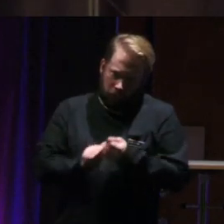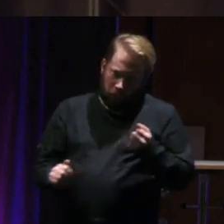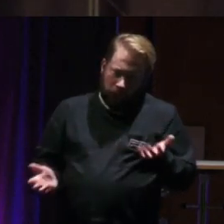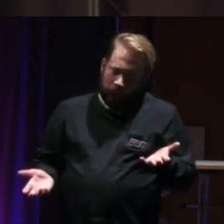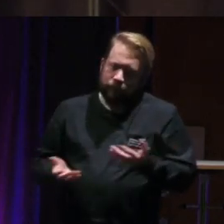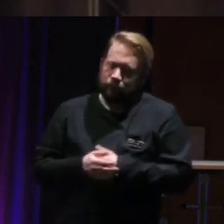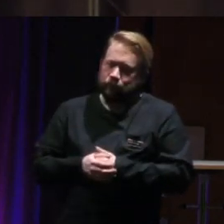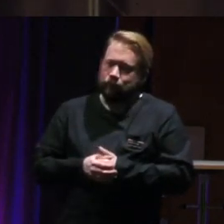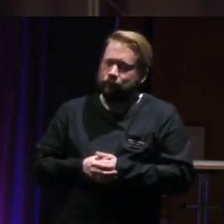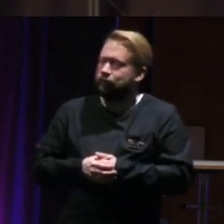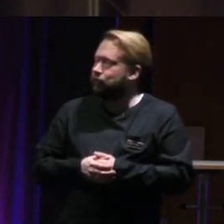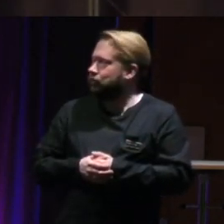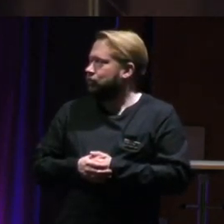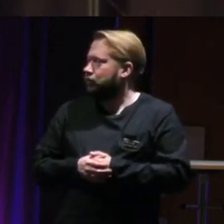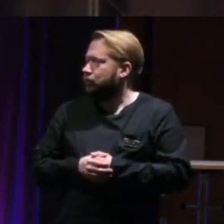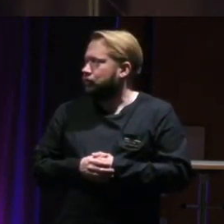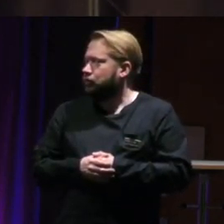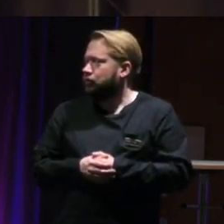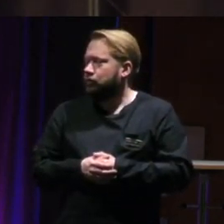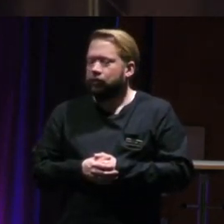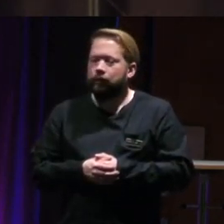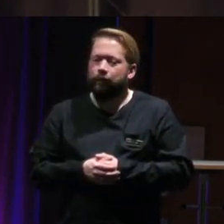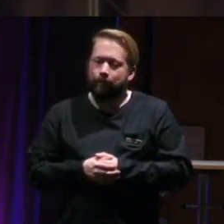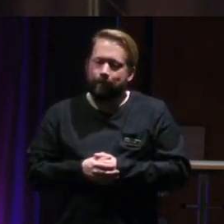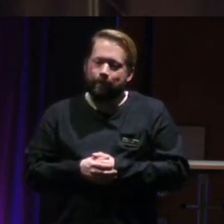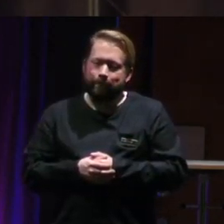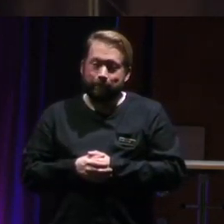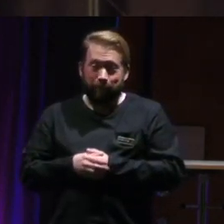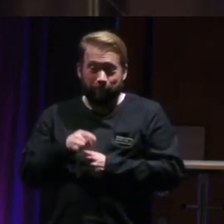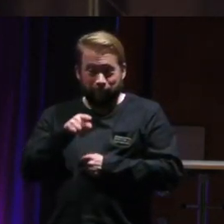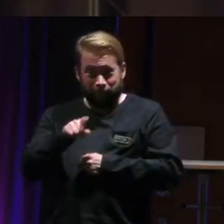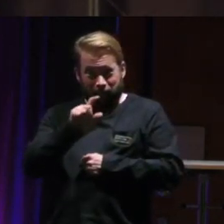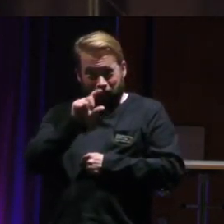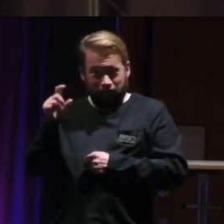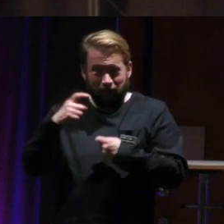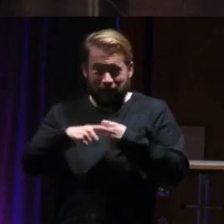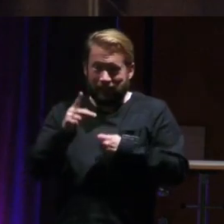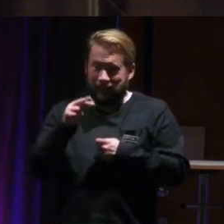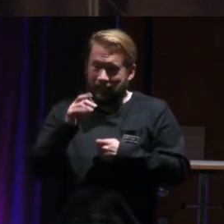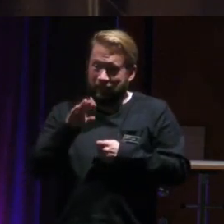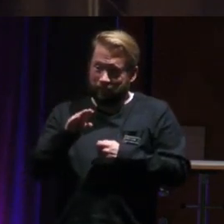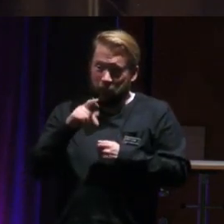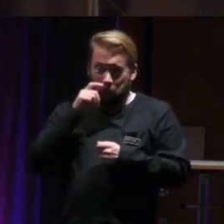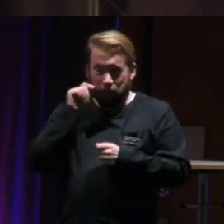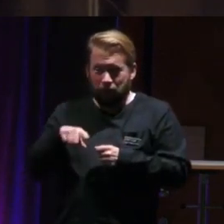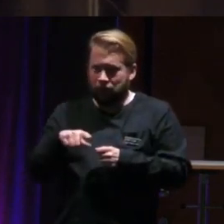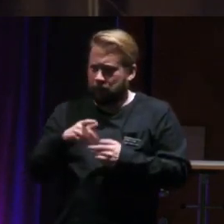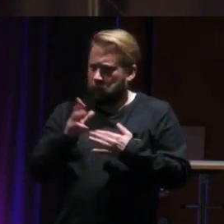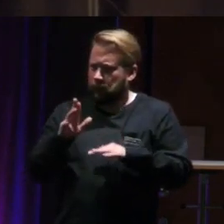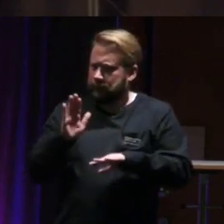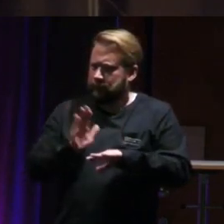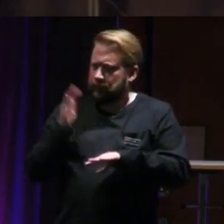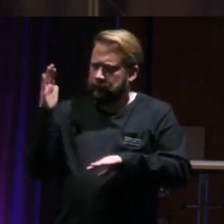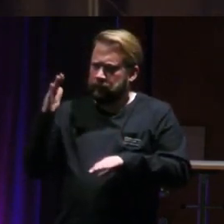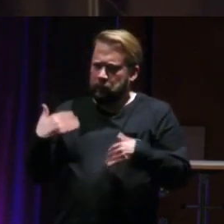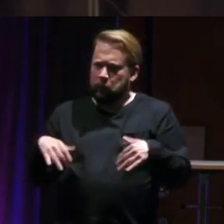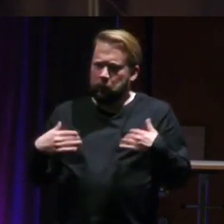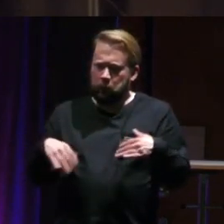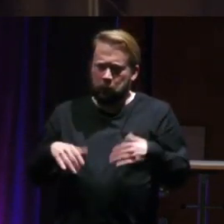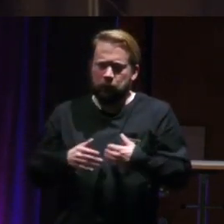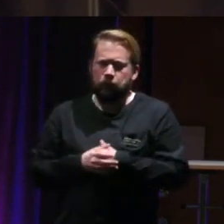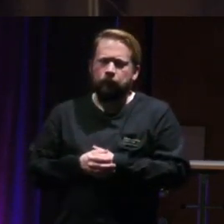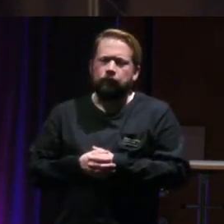people very sensitive on this point. Mm-hmm. So if you want to know the person